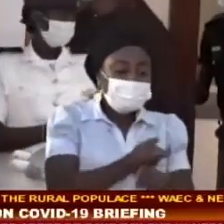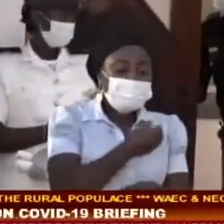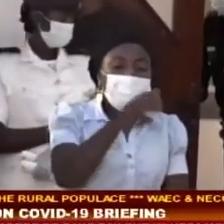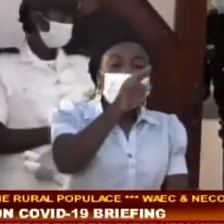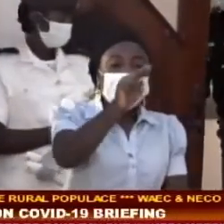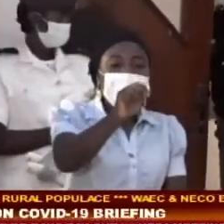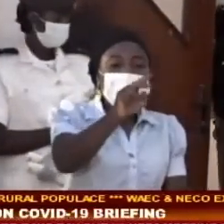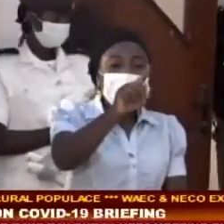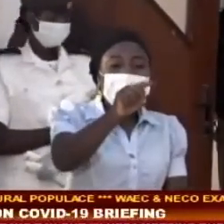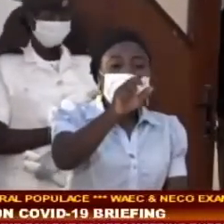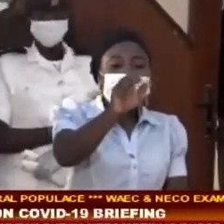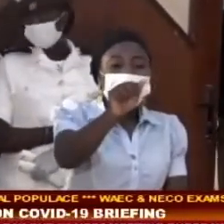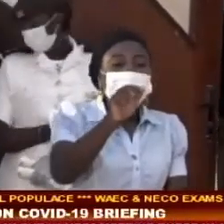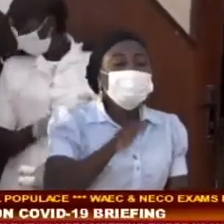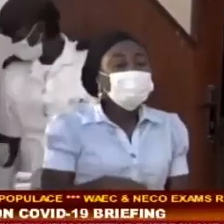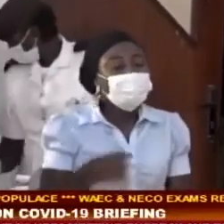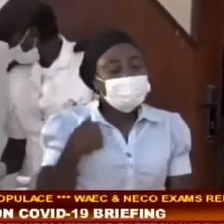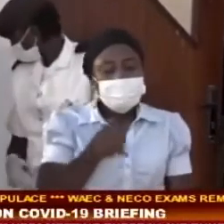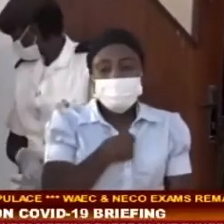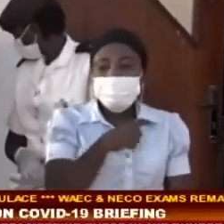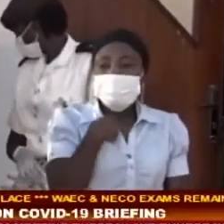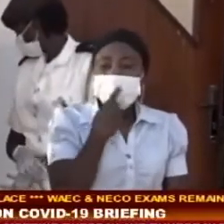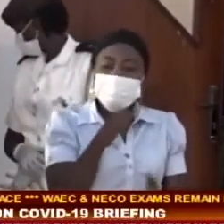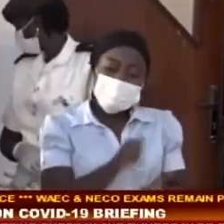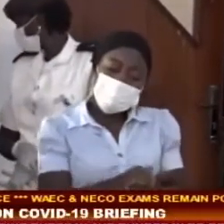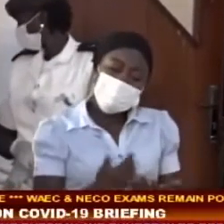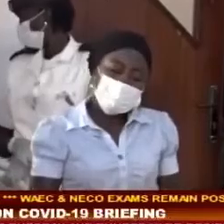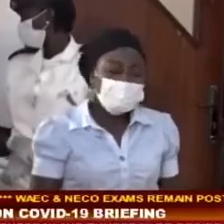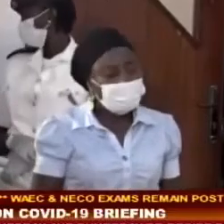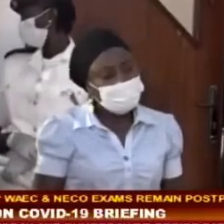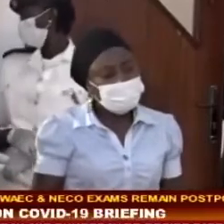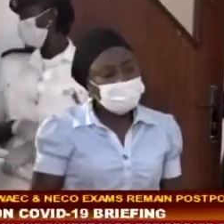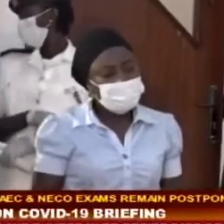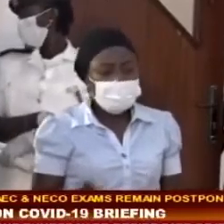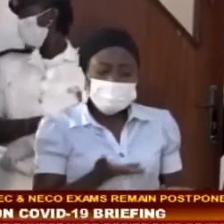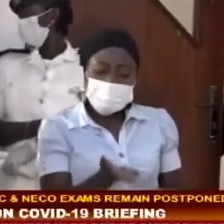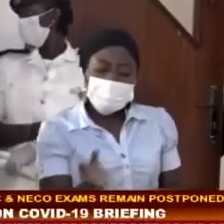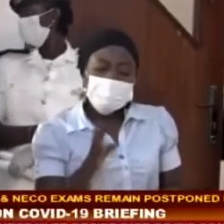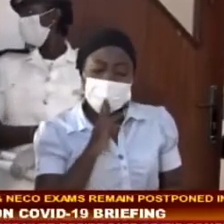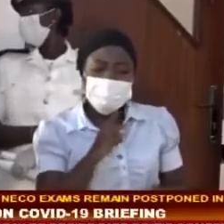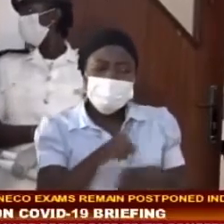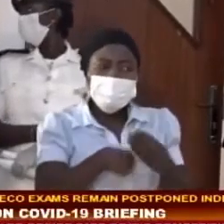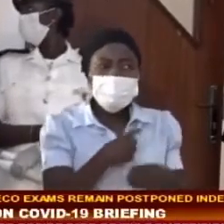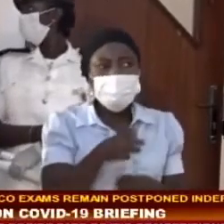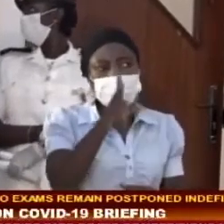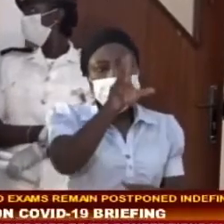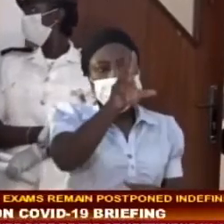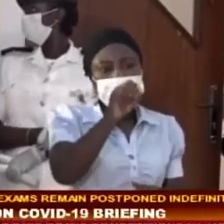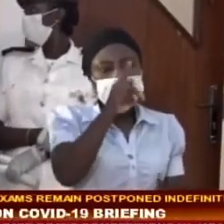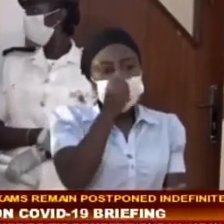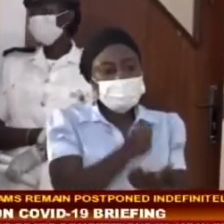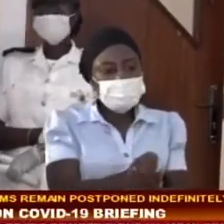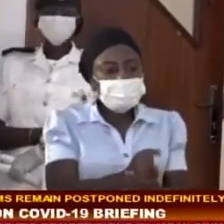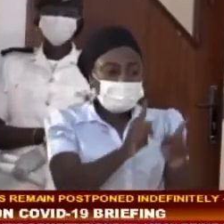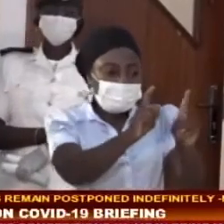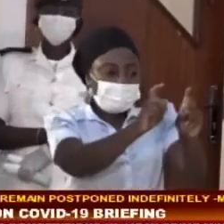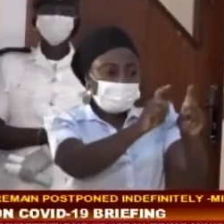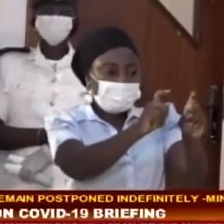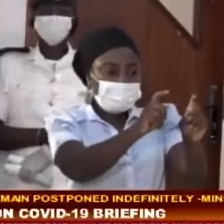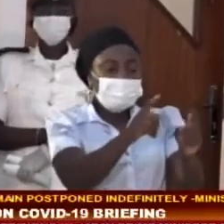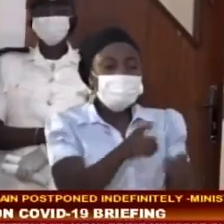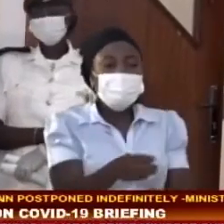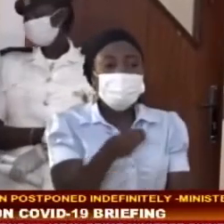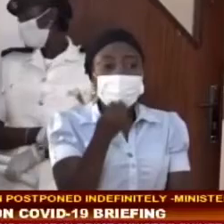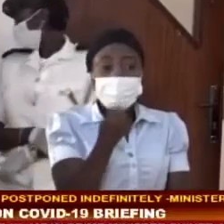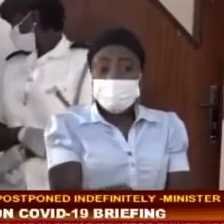of the NTA. We were told on this platform that there are about 30,000 test kits